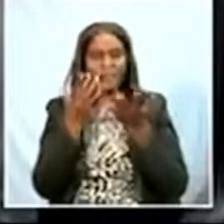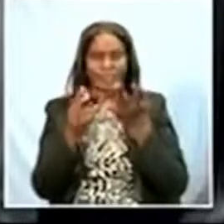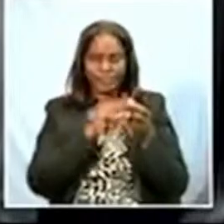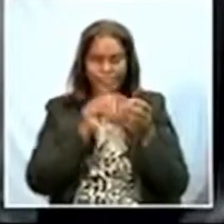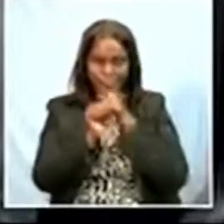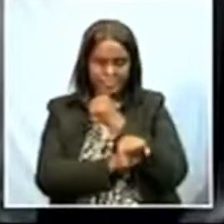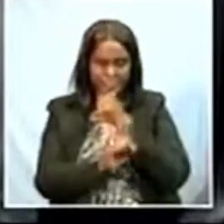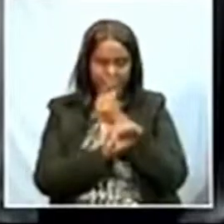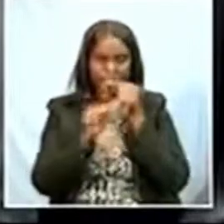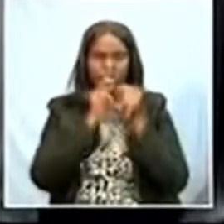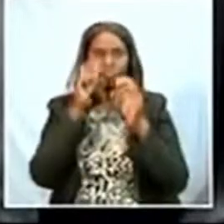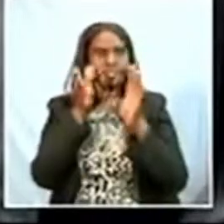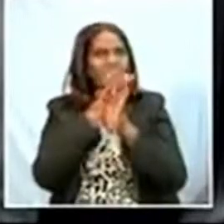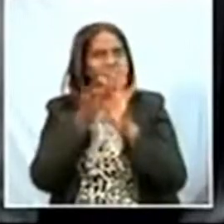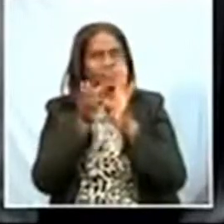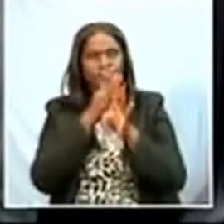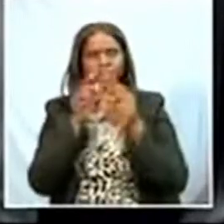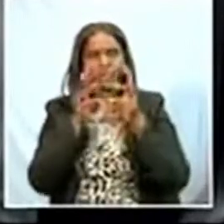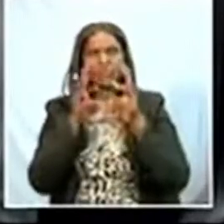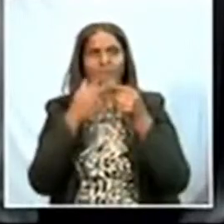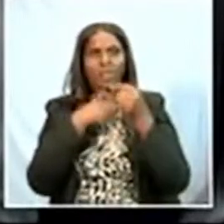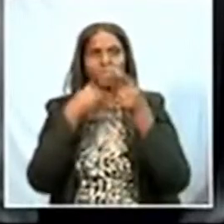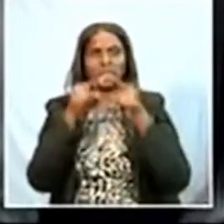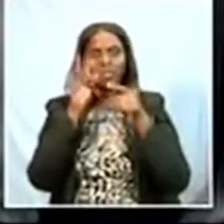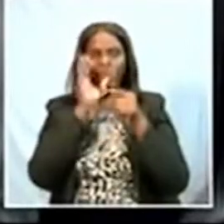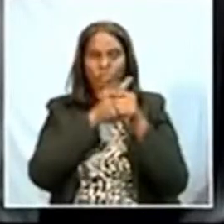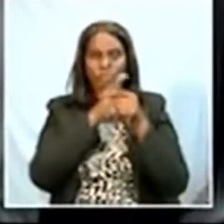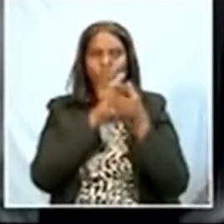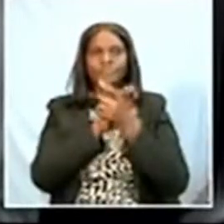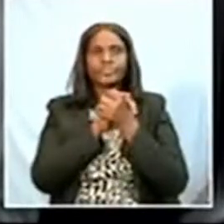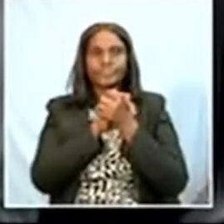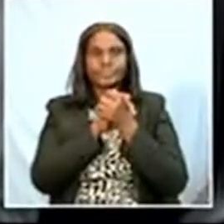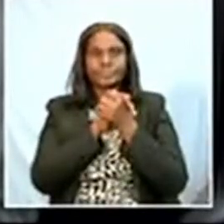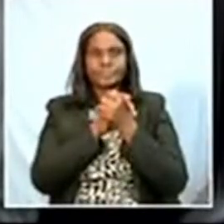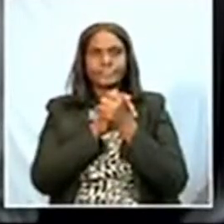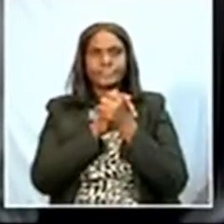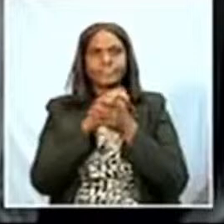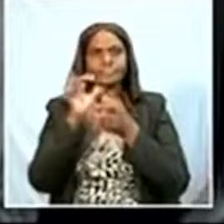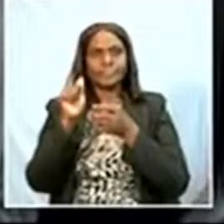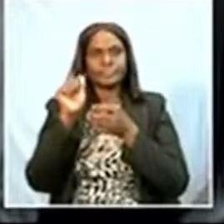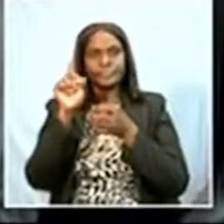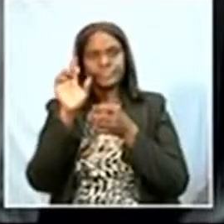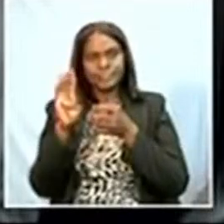states shouldn't abuse the way it has happened to ADB